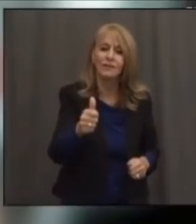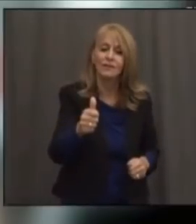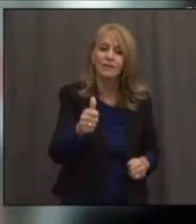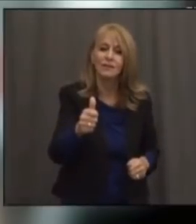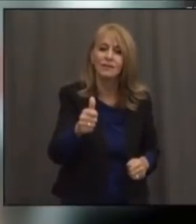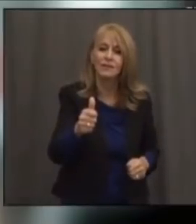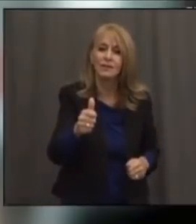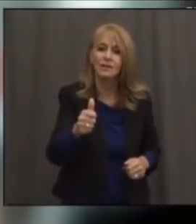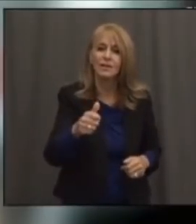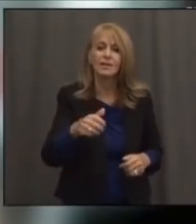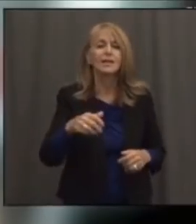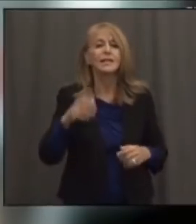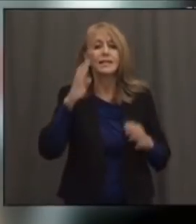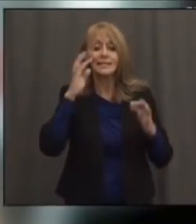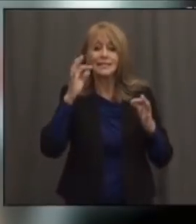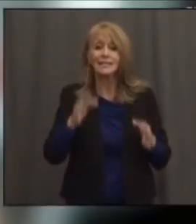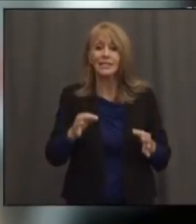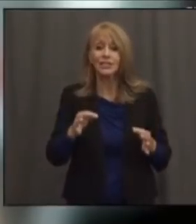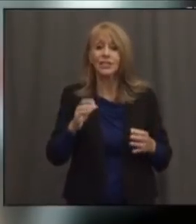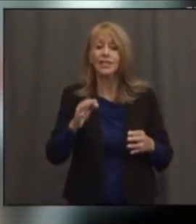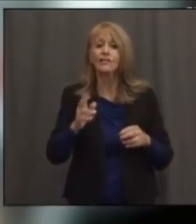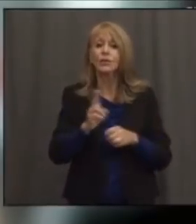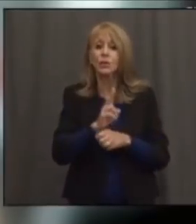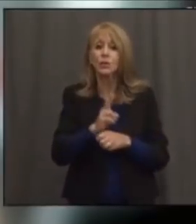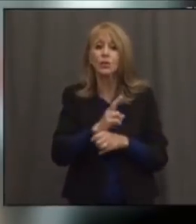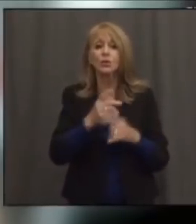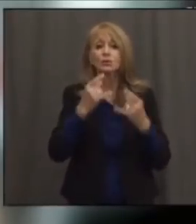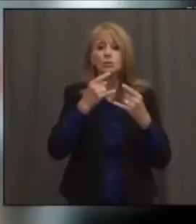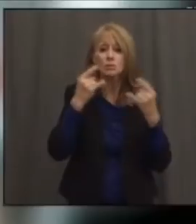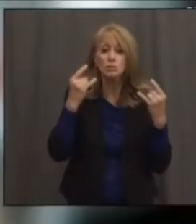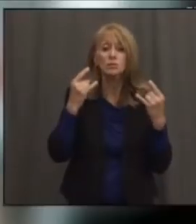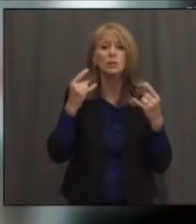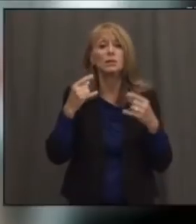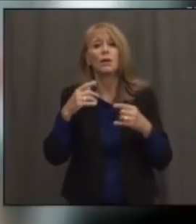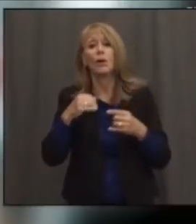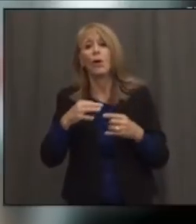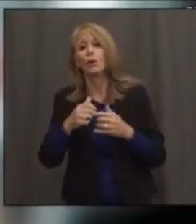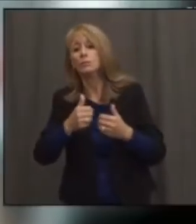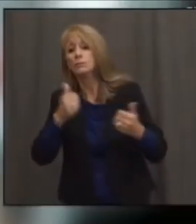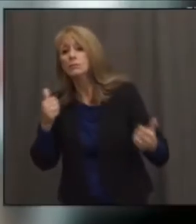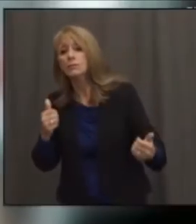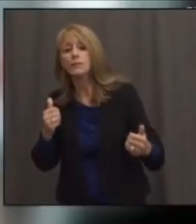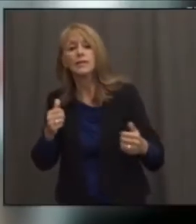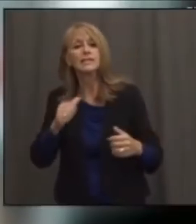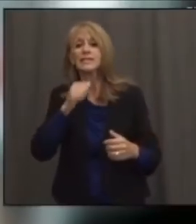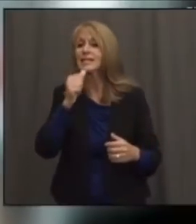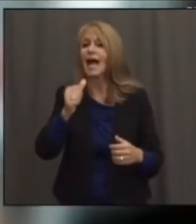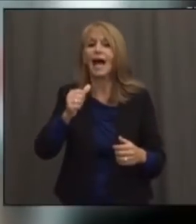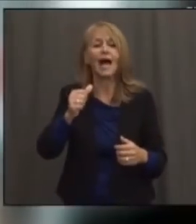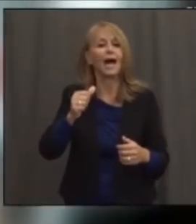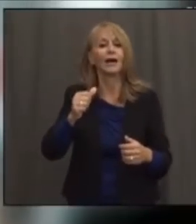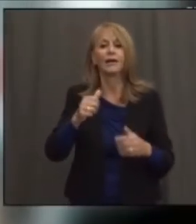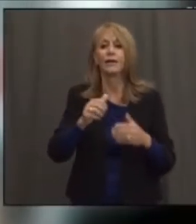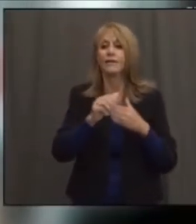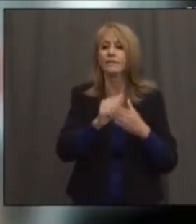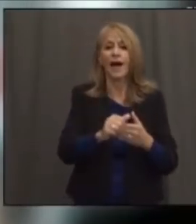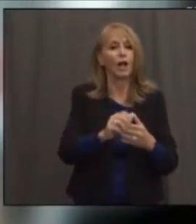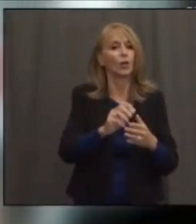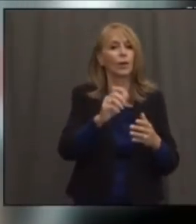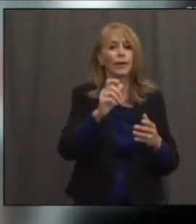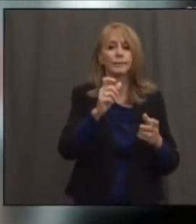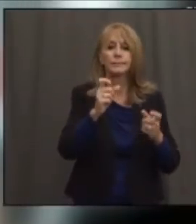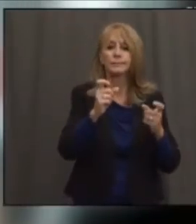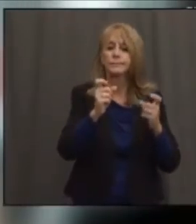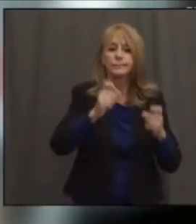no longer going to be guided by policymakers. It's not going to be a consequence of public health authorities issuing edicts